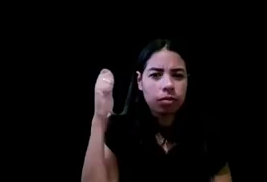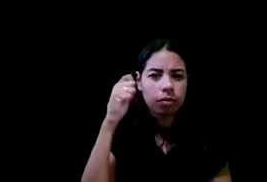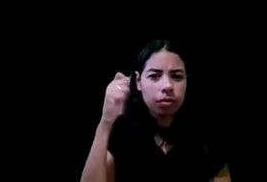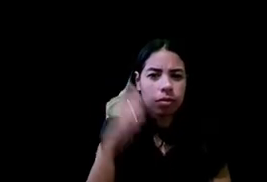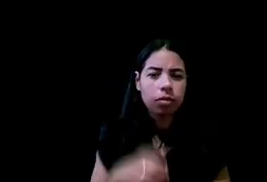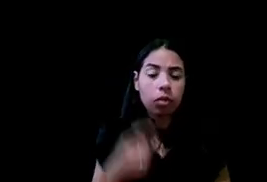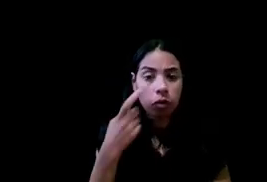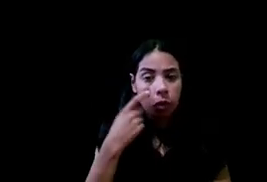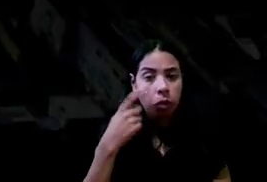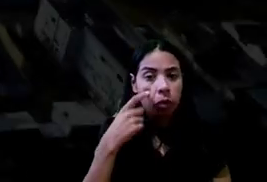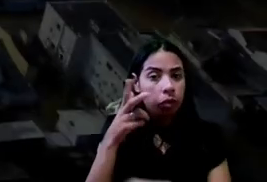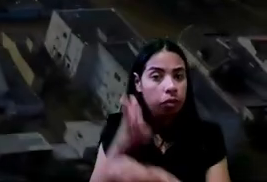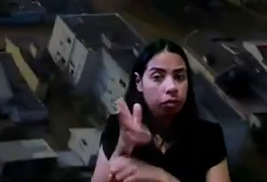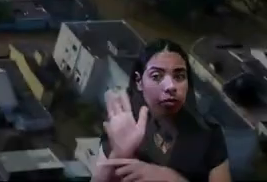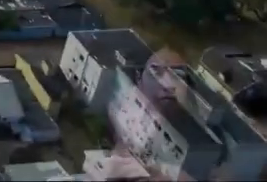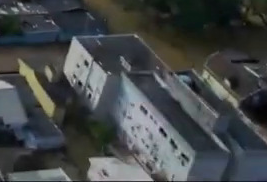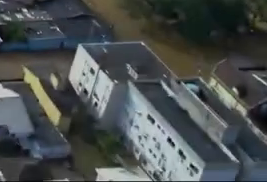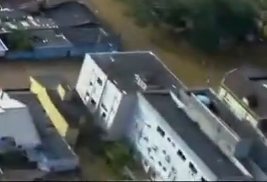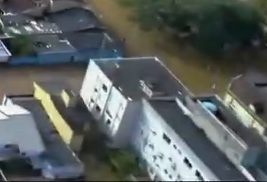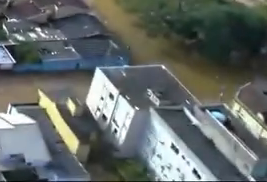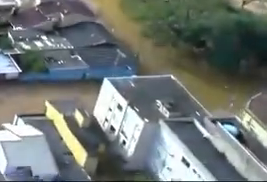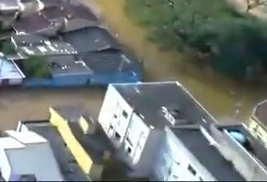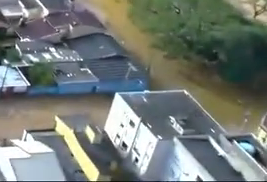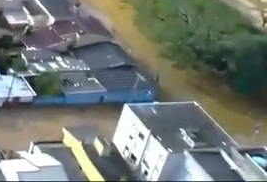their lives to rebuilding this state.